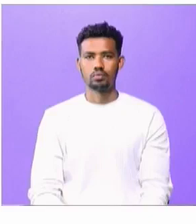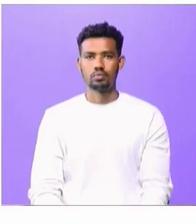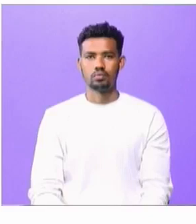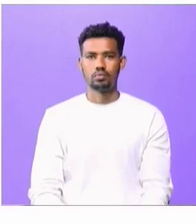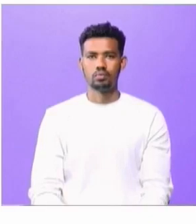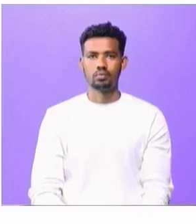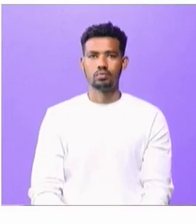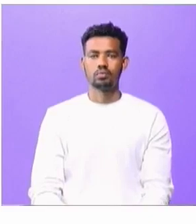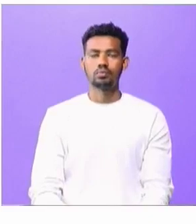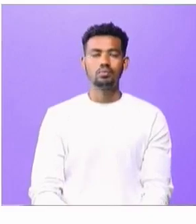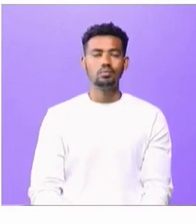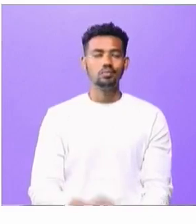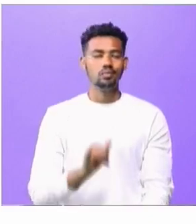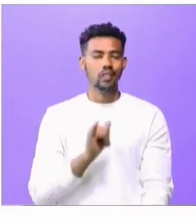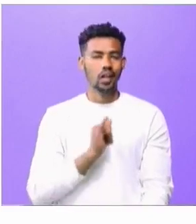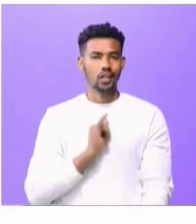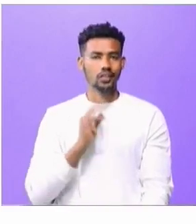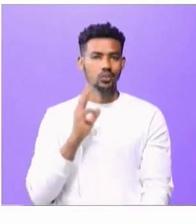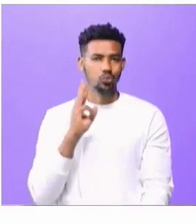I will